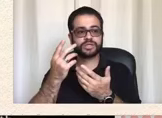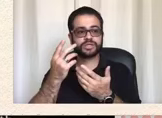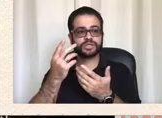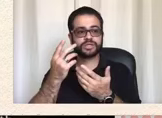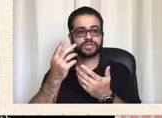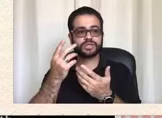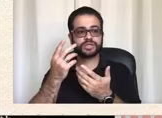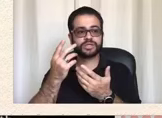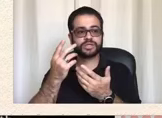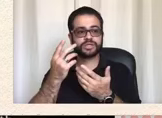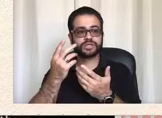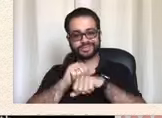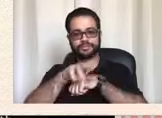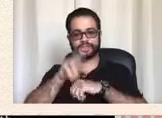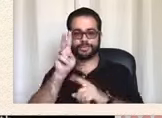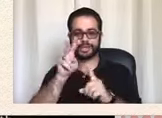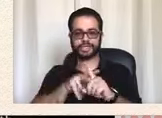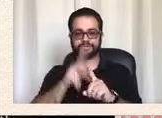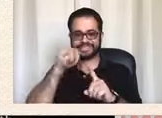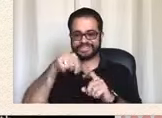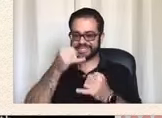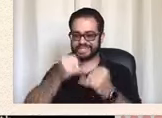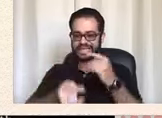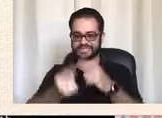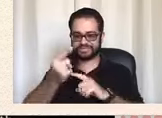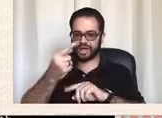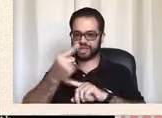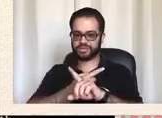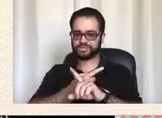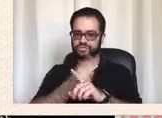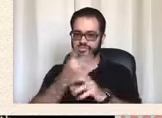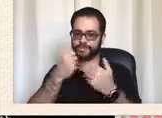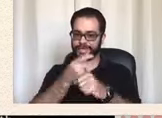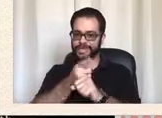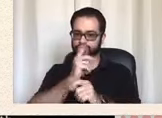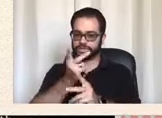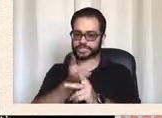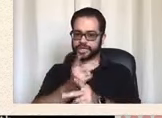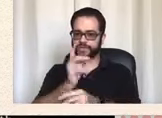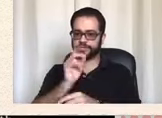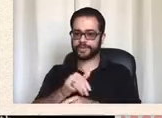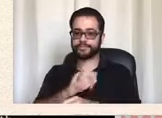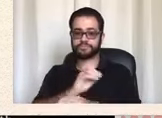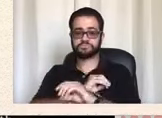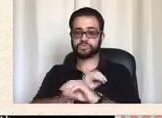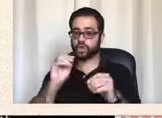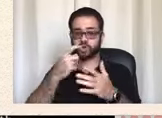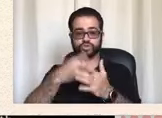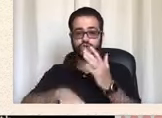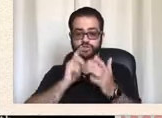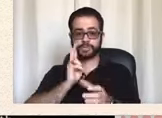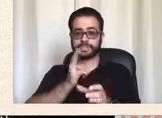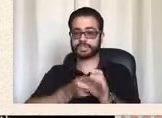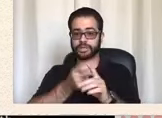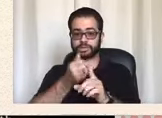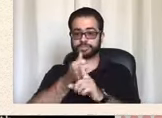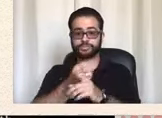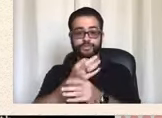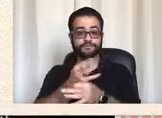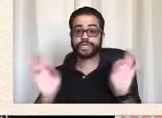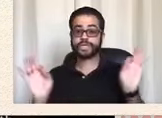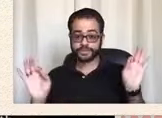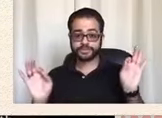in because this is the last month for it. So you want to make sure that you take care of that. There's no charge to participate. It's free. And